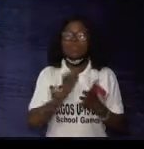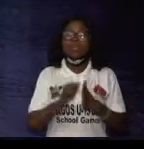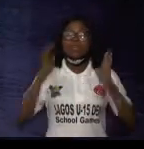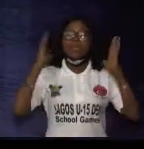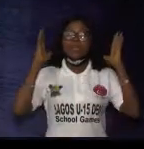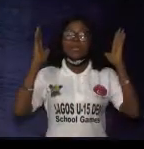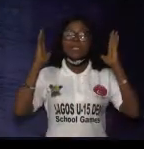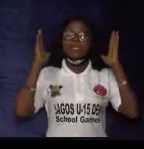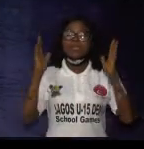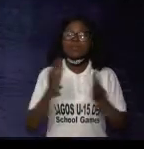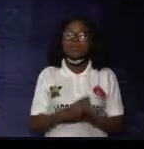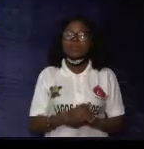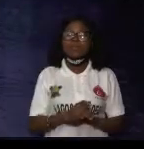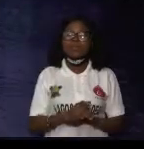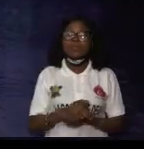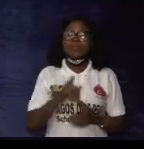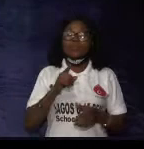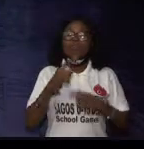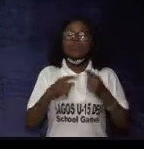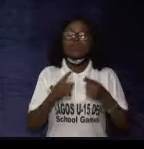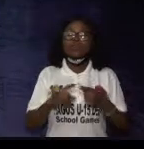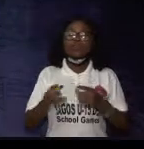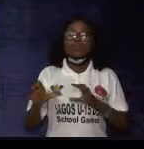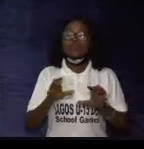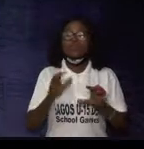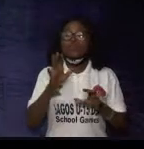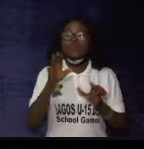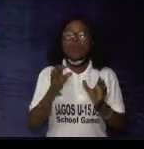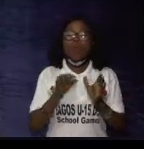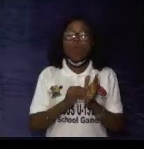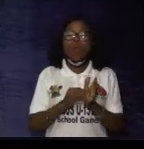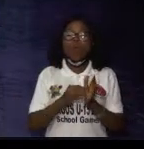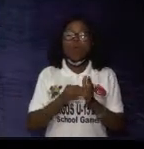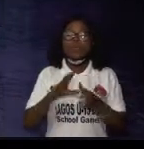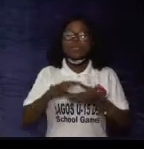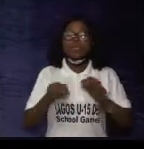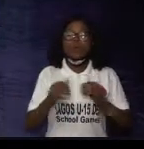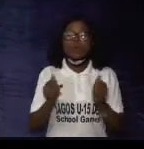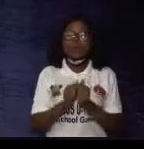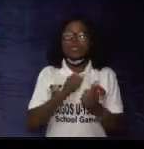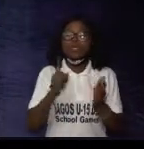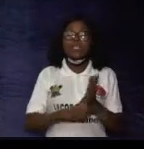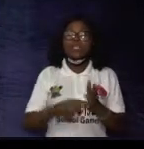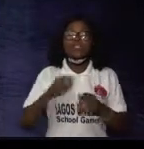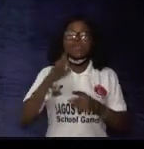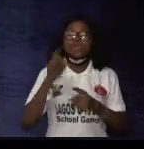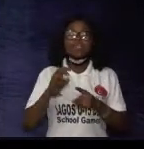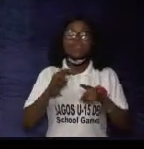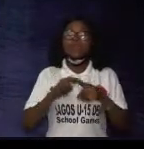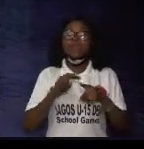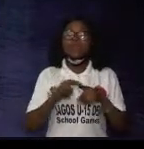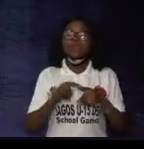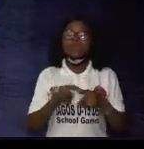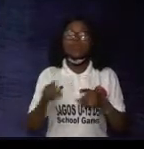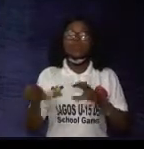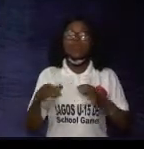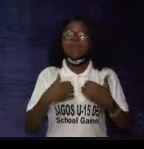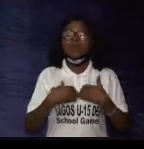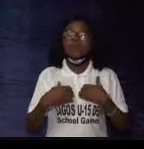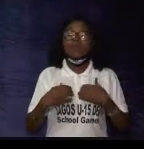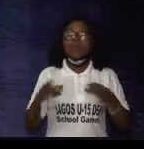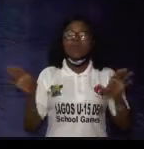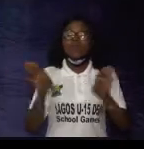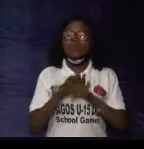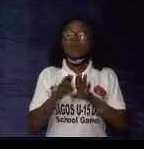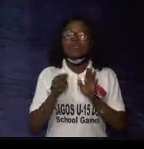Please make sure you are paying attention. You are still going to make your own sentences with these phrasal verbs.